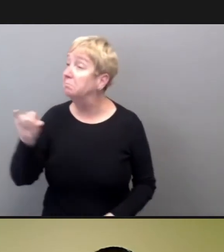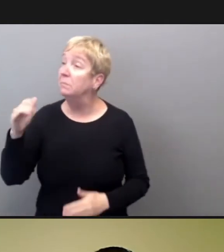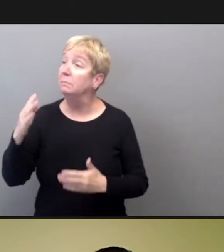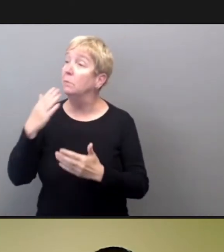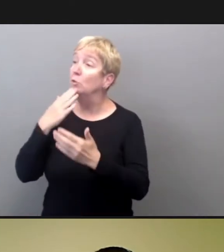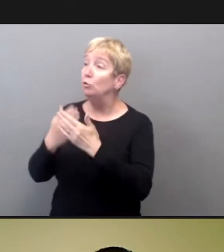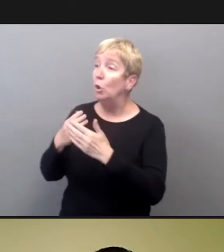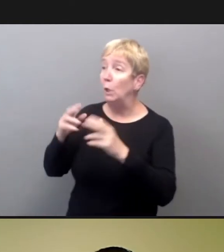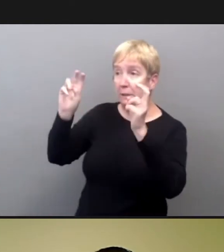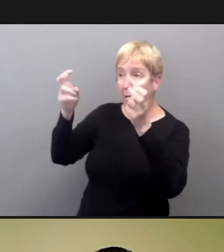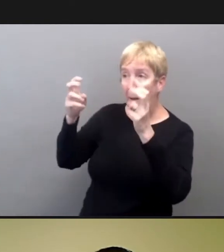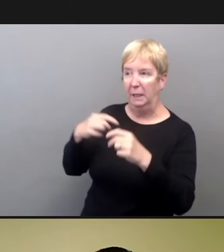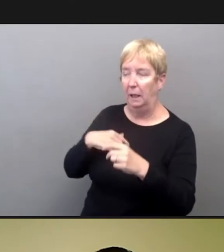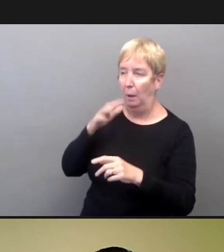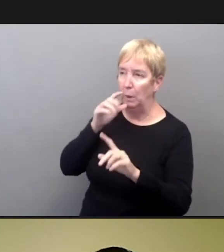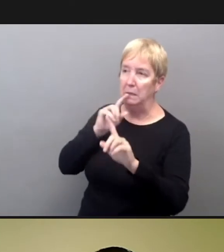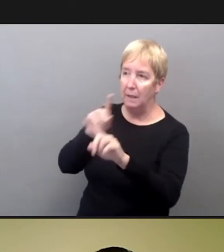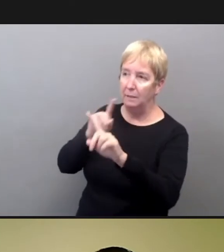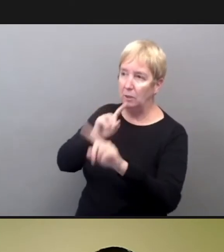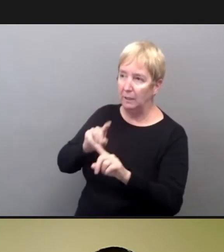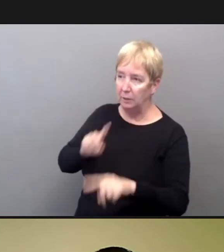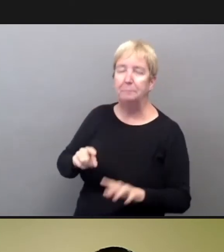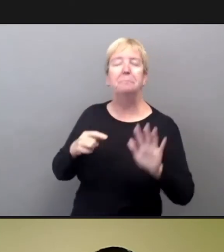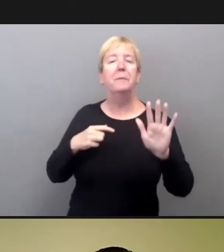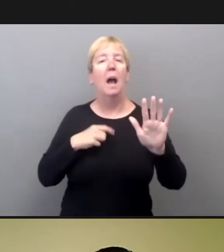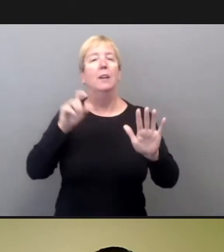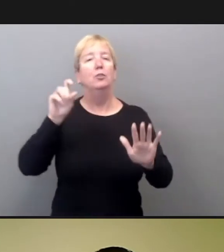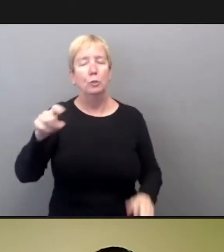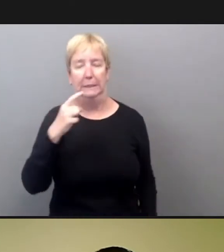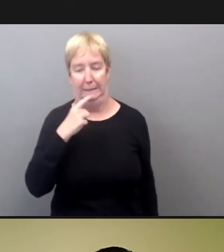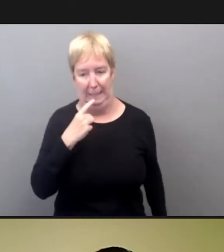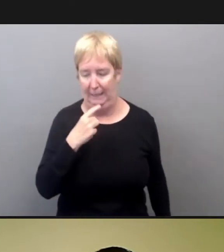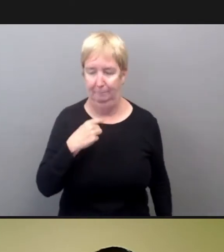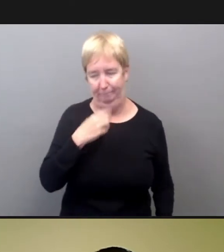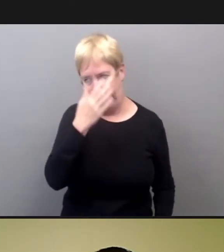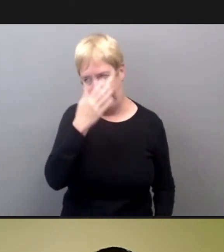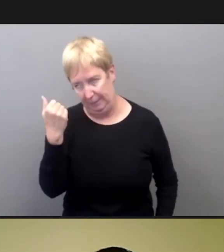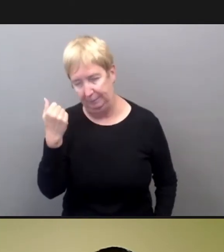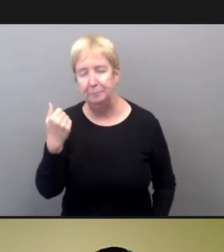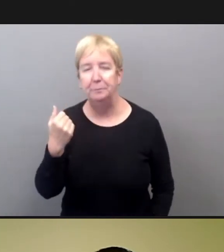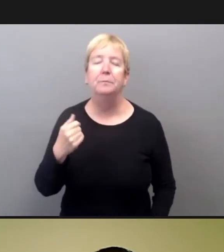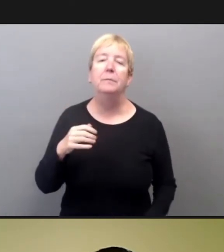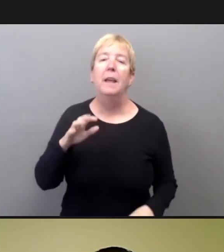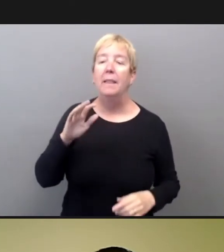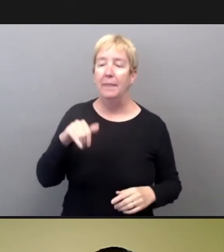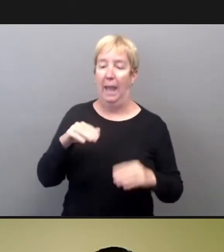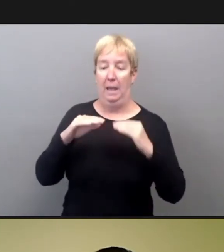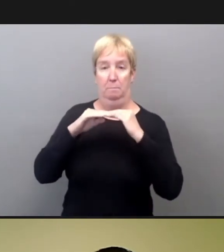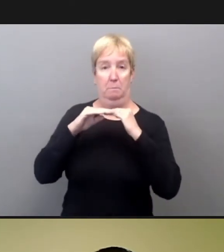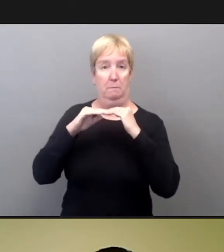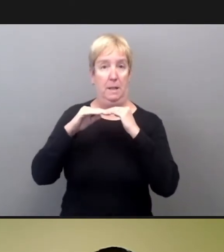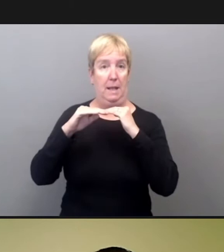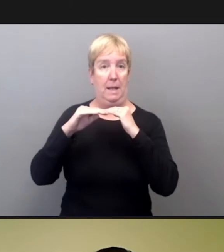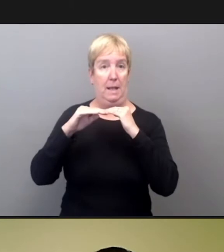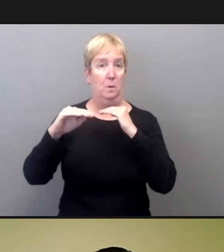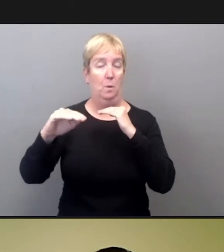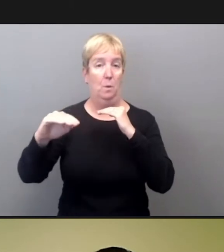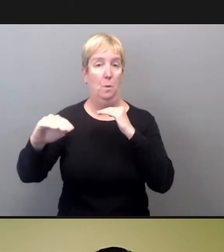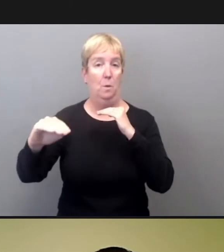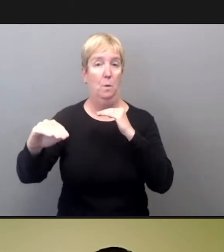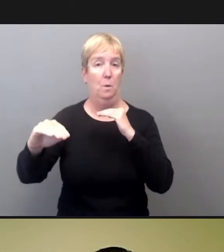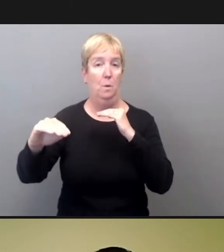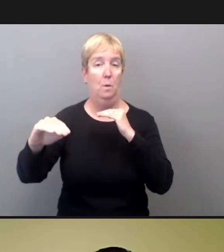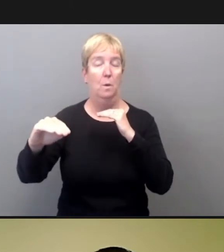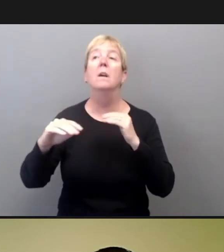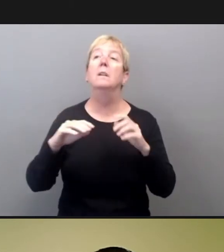one by one. I should have said and didn't say that in particular, that plateau is not just necessarily a plateau